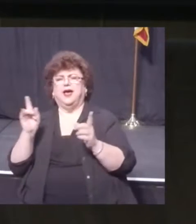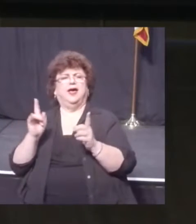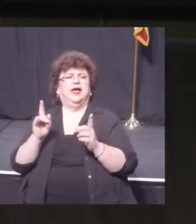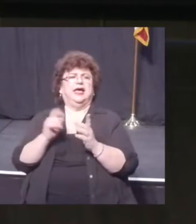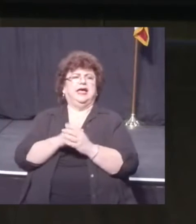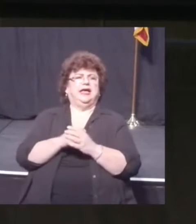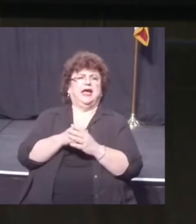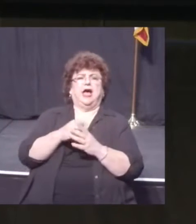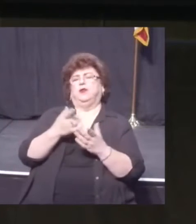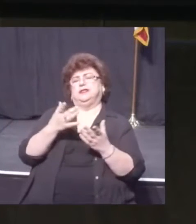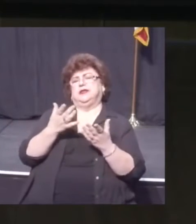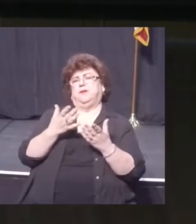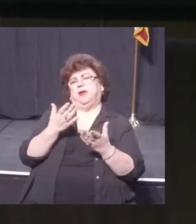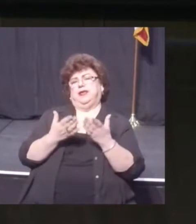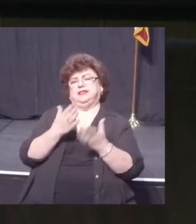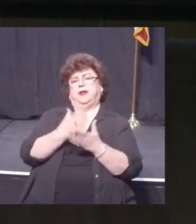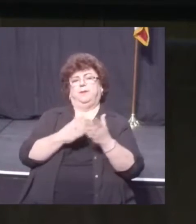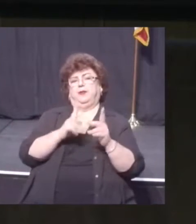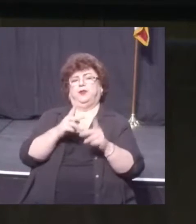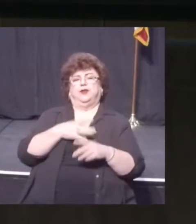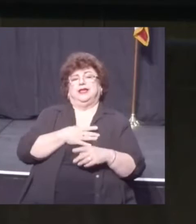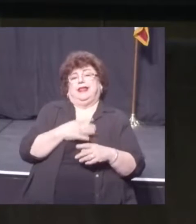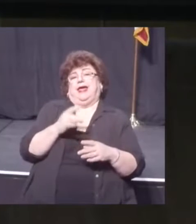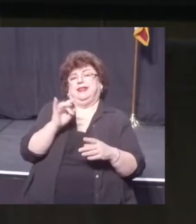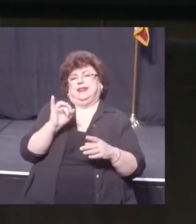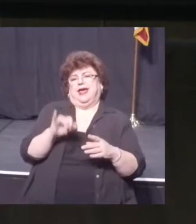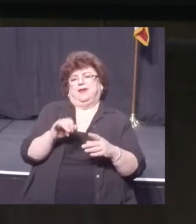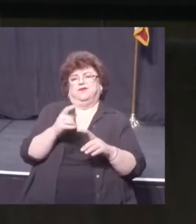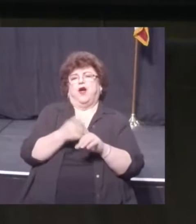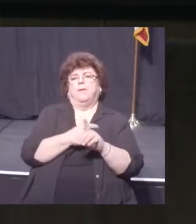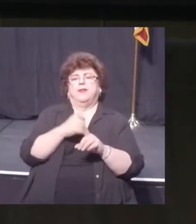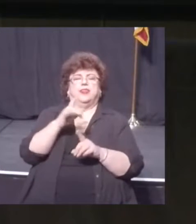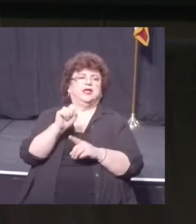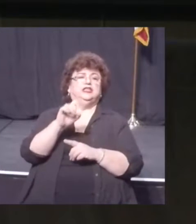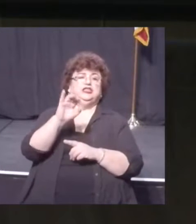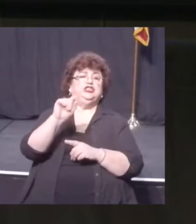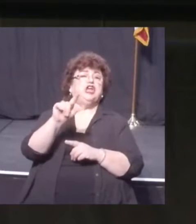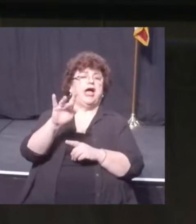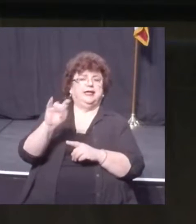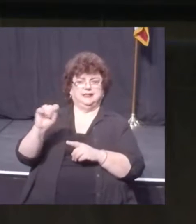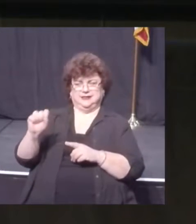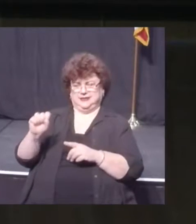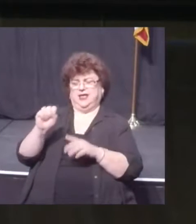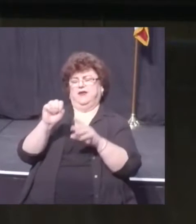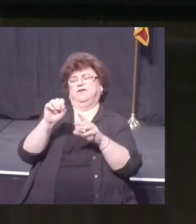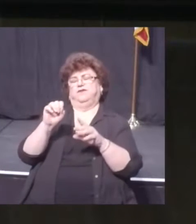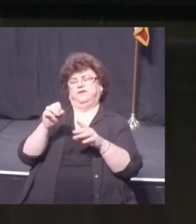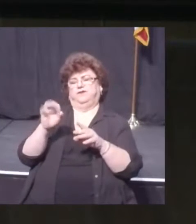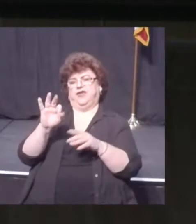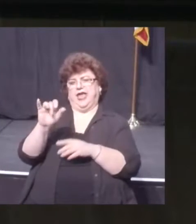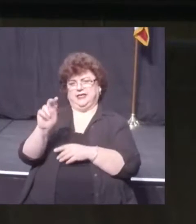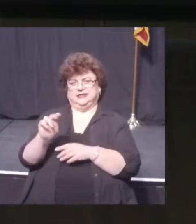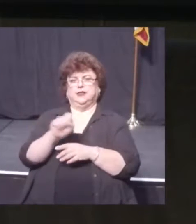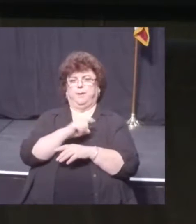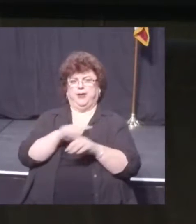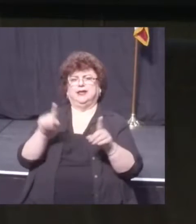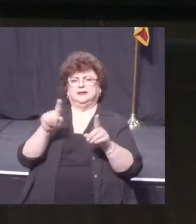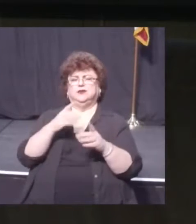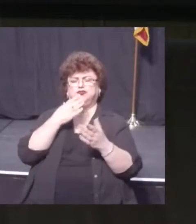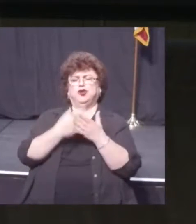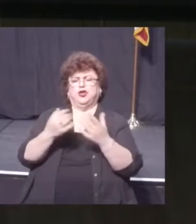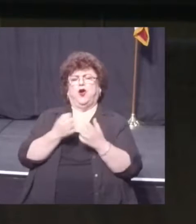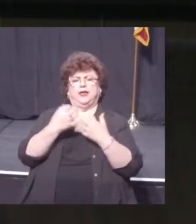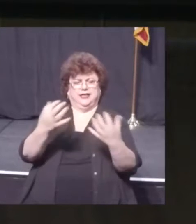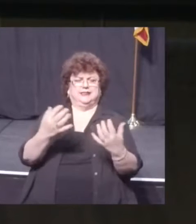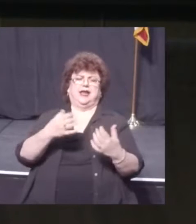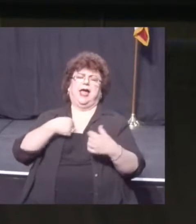fans, but thank you for being a pretty friendly audience. I appreciate it. And my